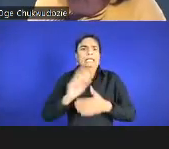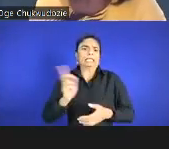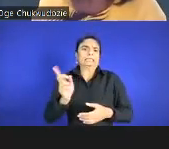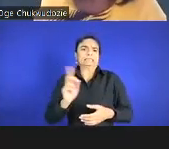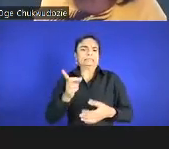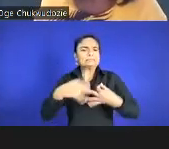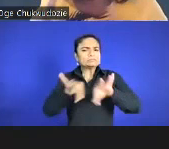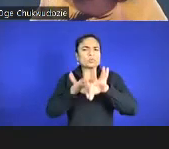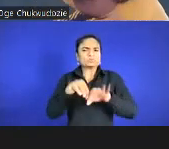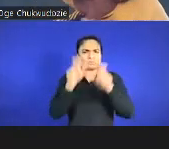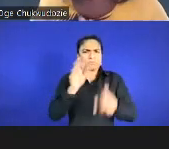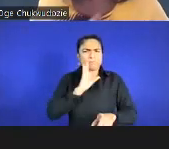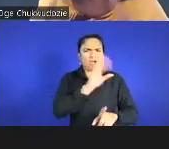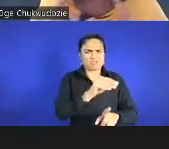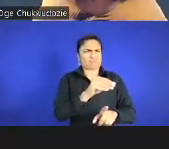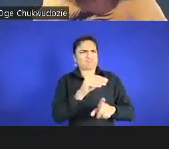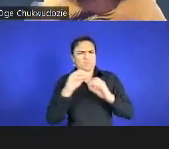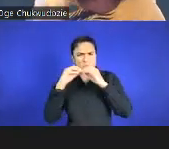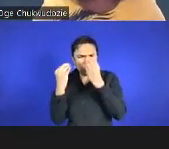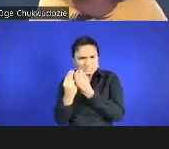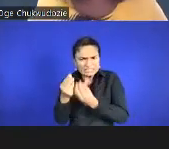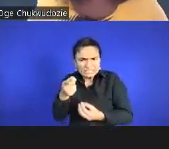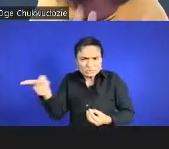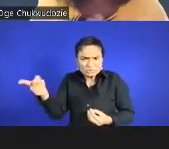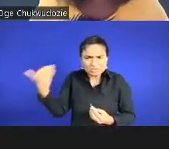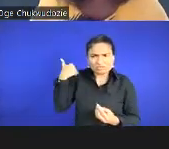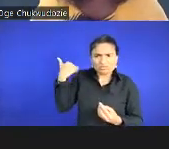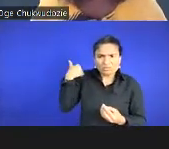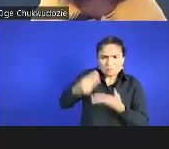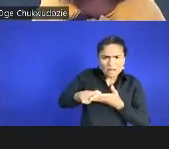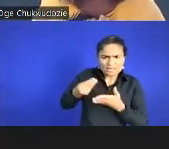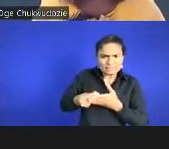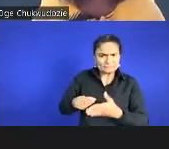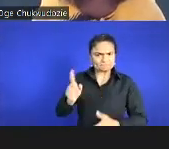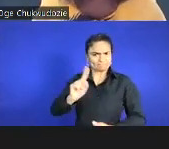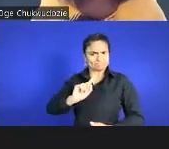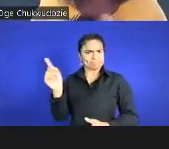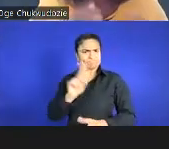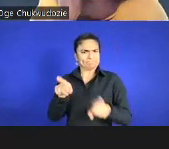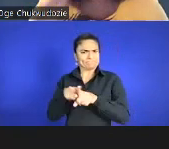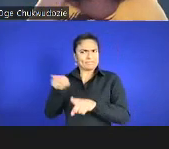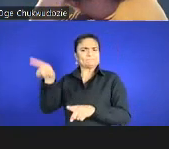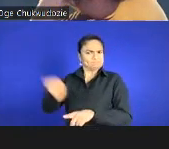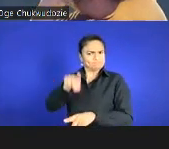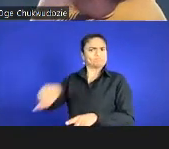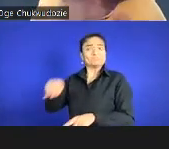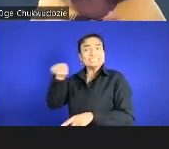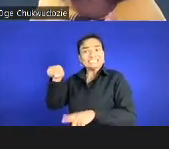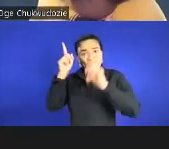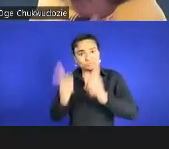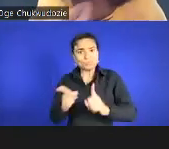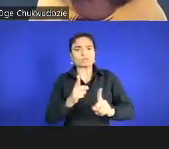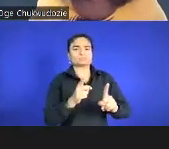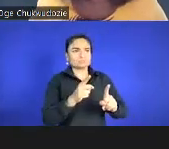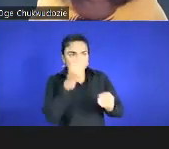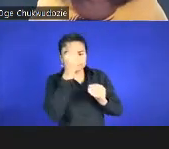outside of the organization, and then they can have that trust to report. Now, the next is about consulting with different members